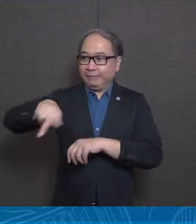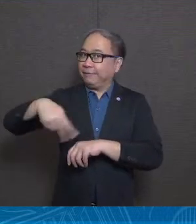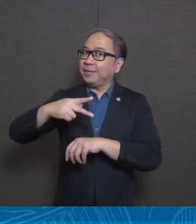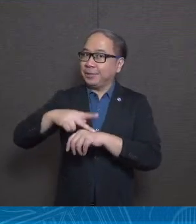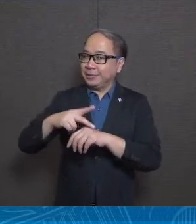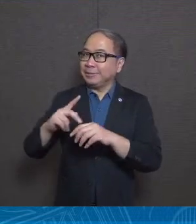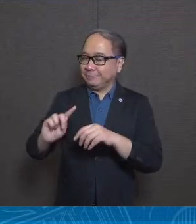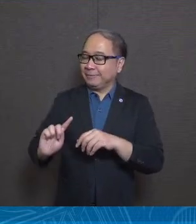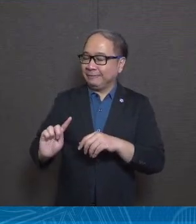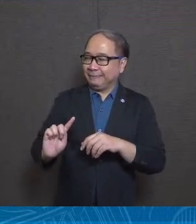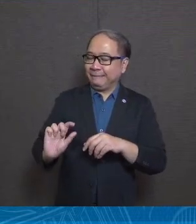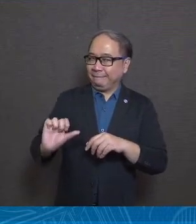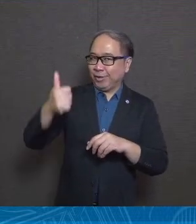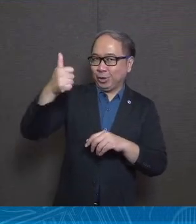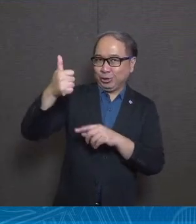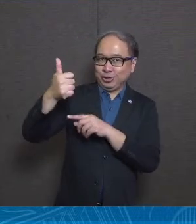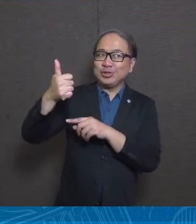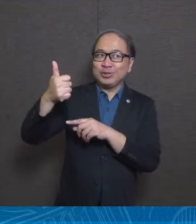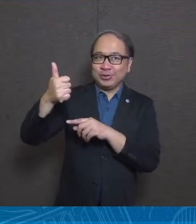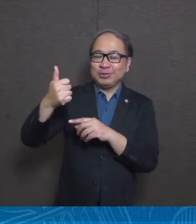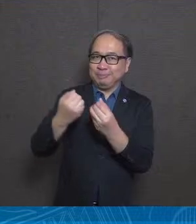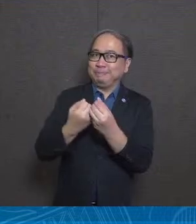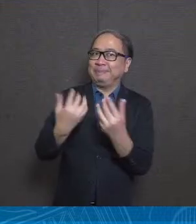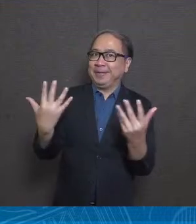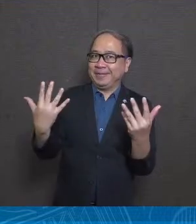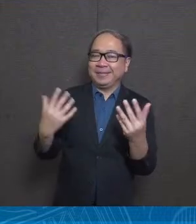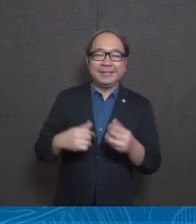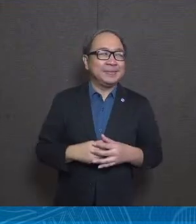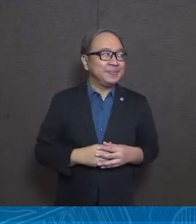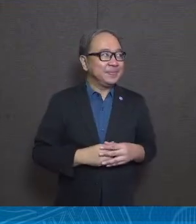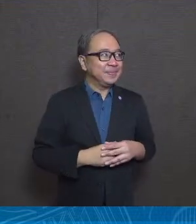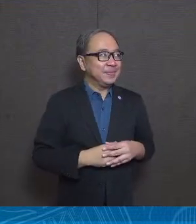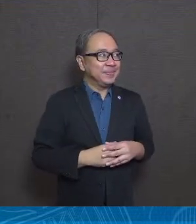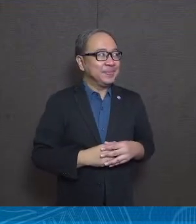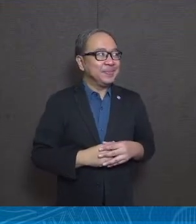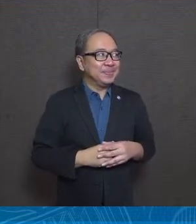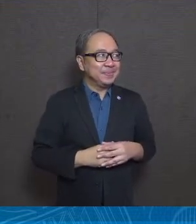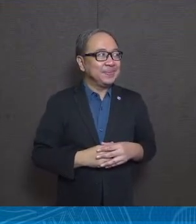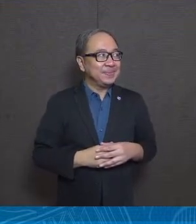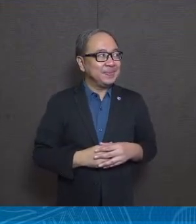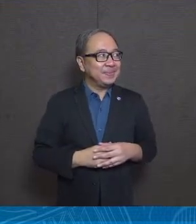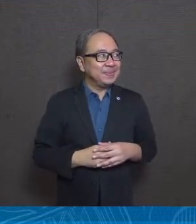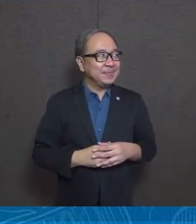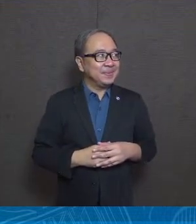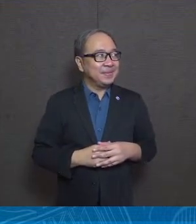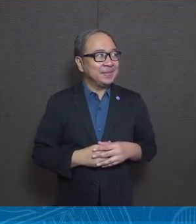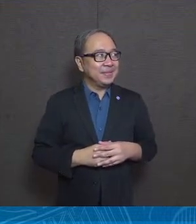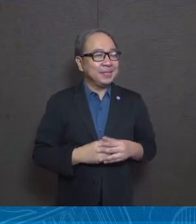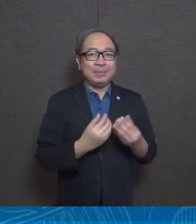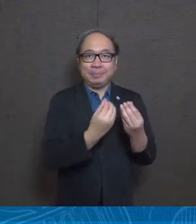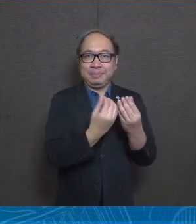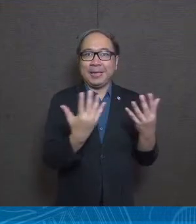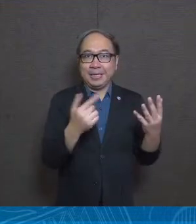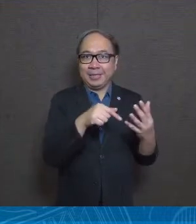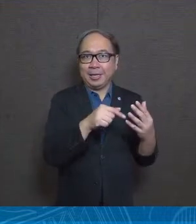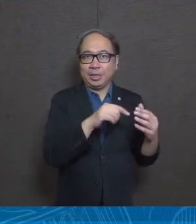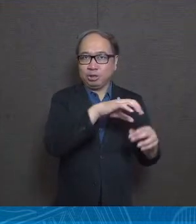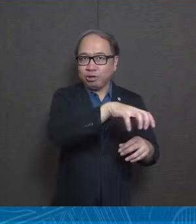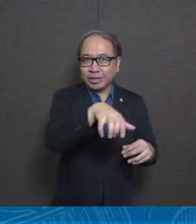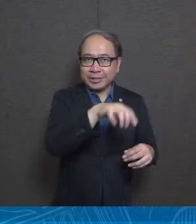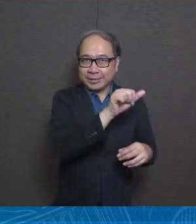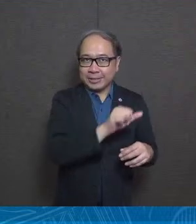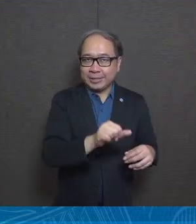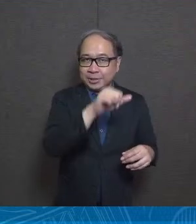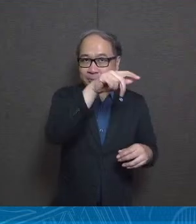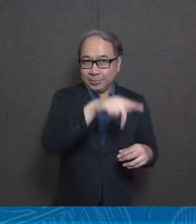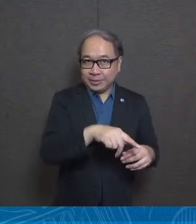you're the host, dominating. Wow. Many from the Asian Pacific countries,